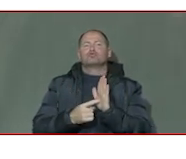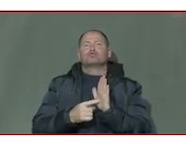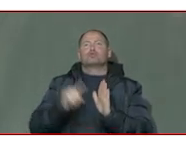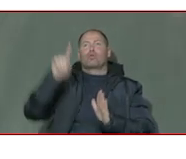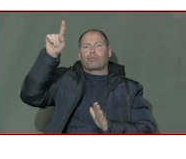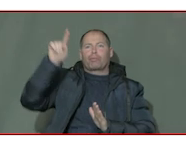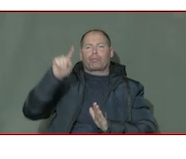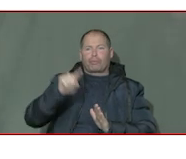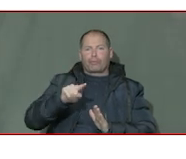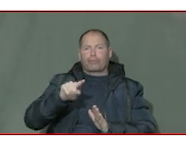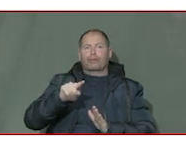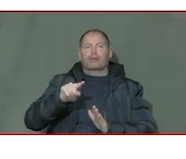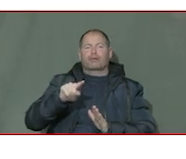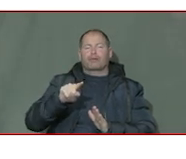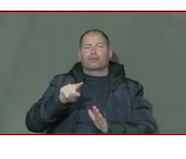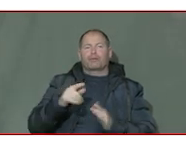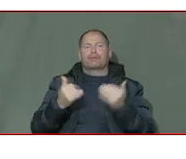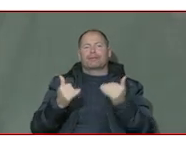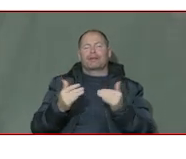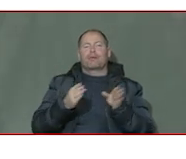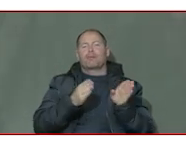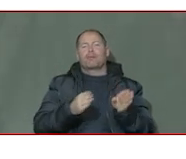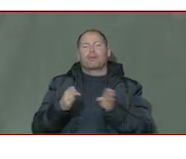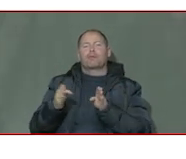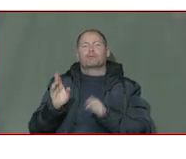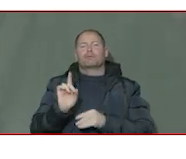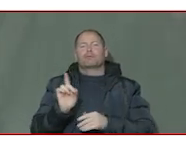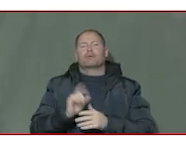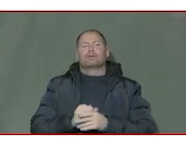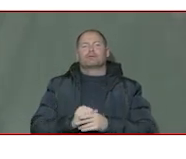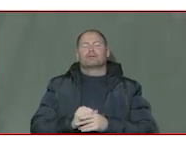this. Then the process will be what?